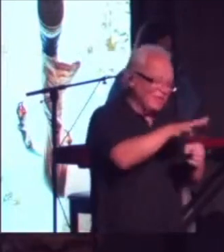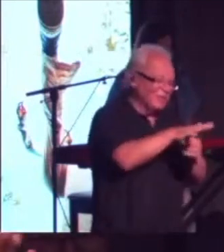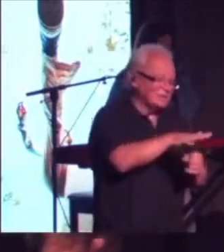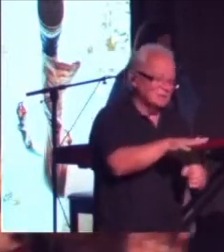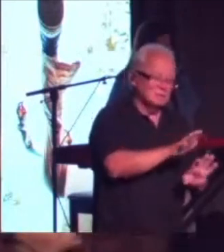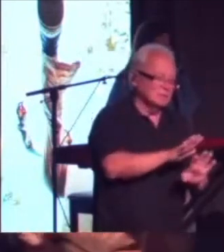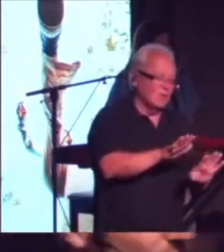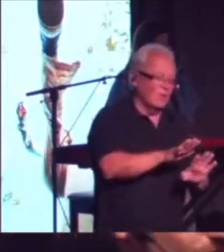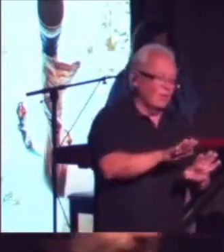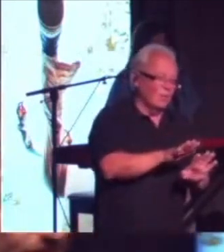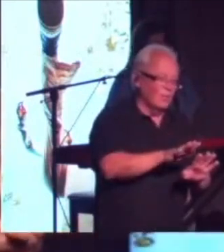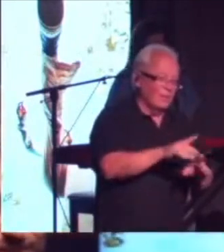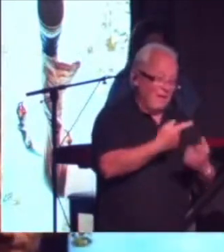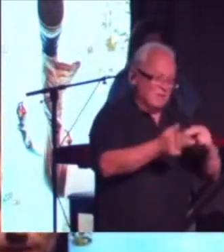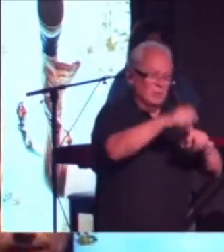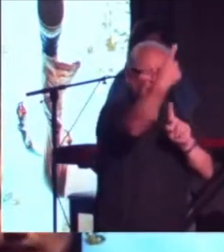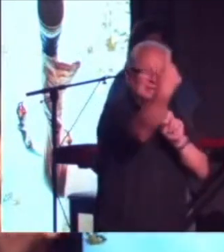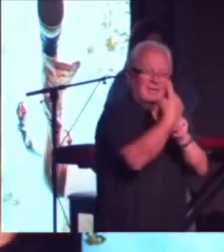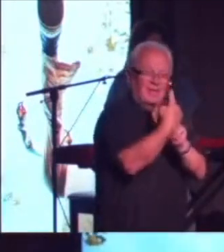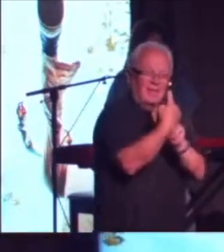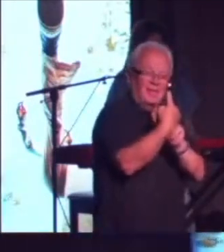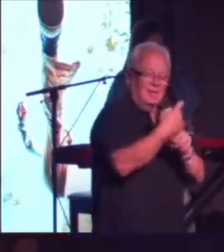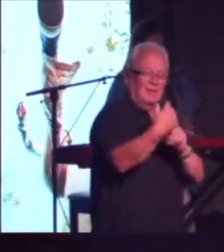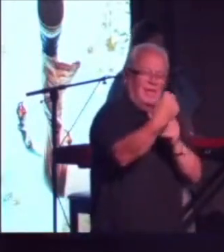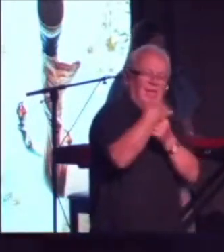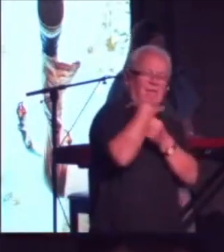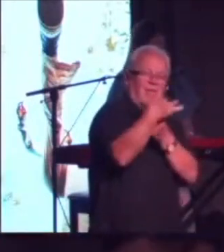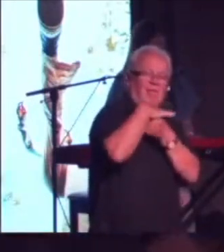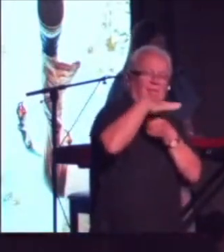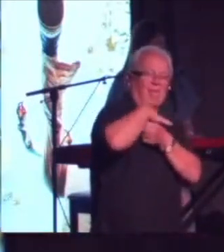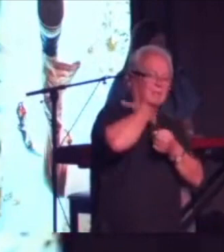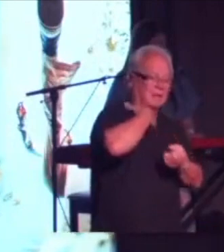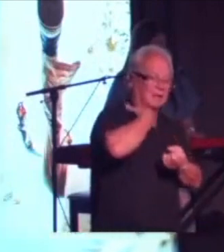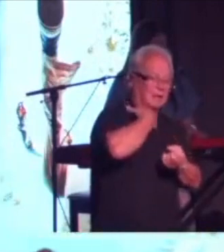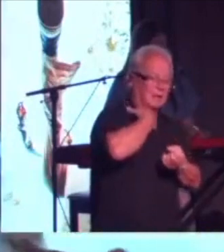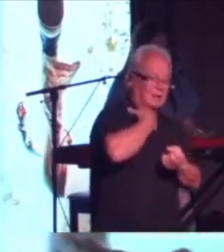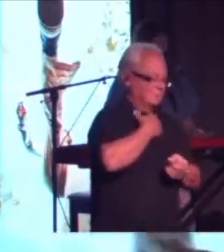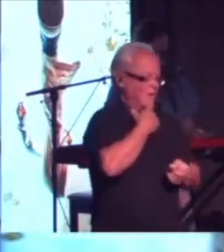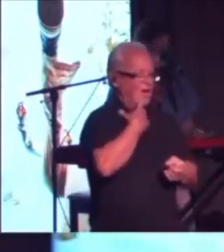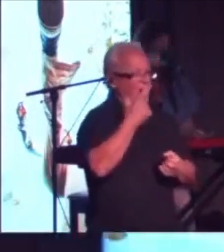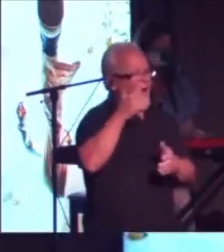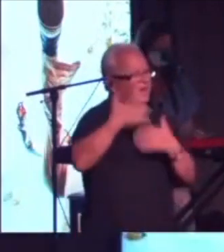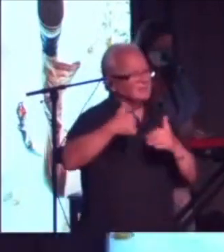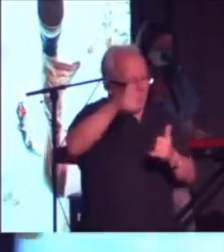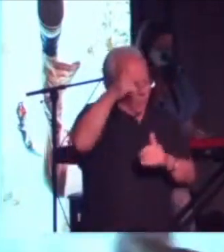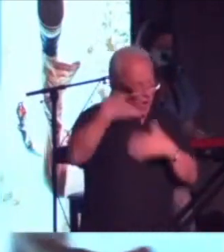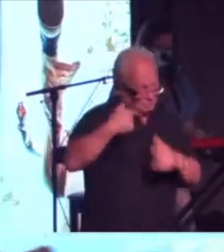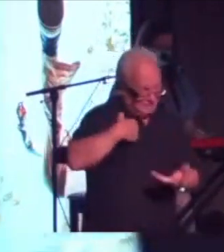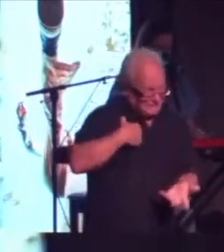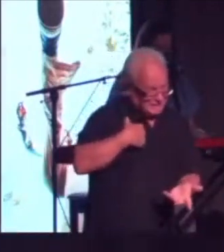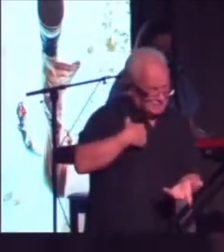says is, I don't understand you. I haven't considered your feelings there. I didn't realize that that joke actually offends you. It